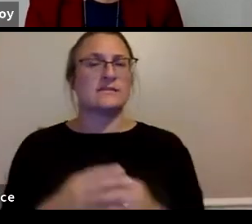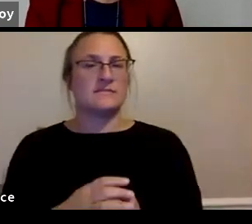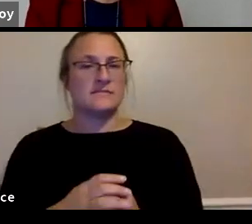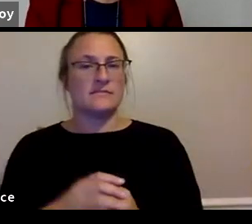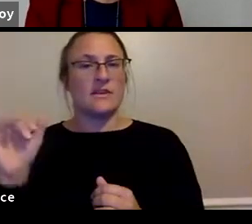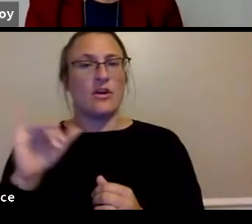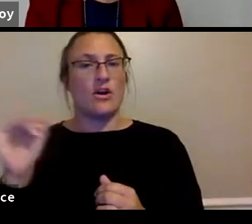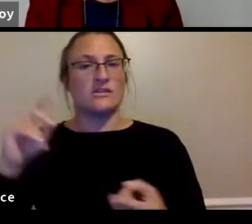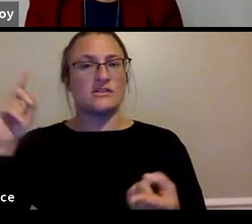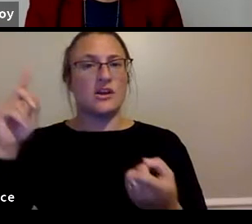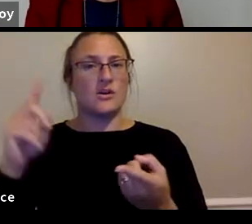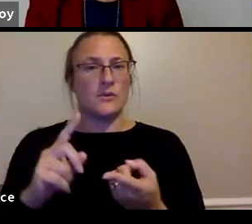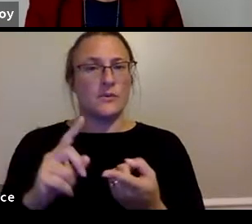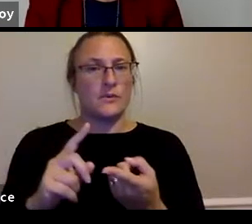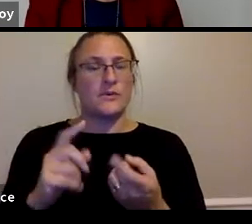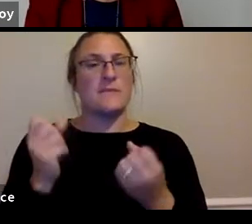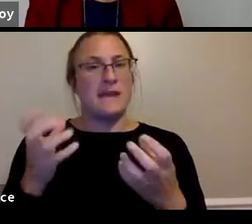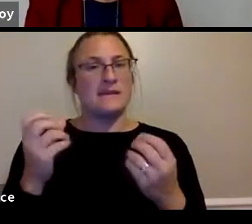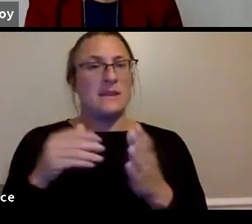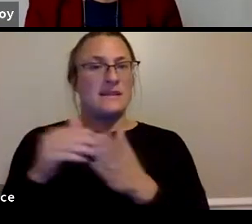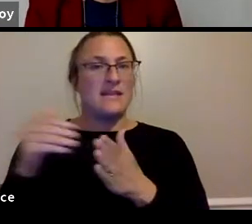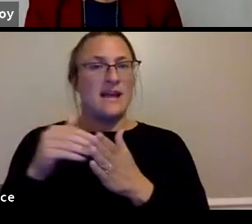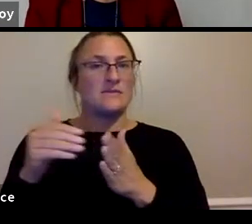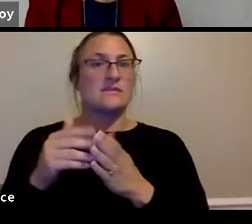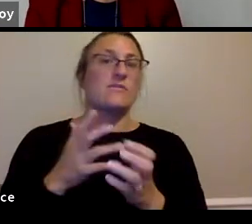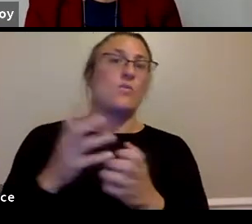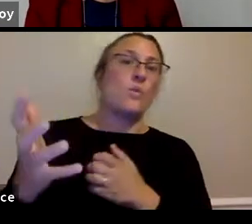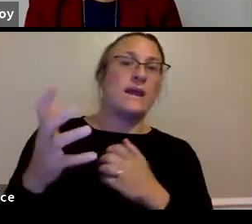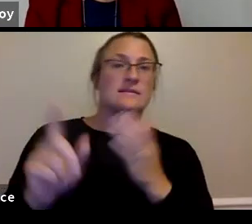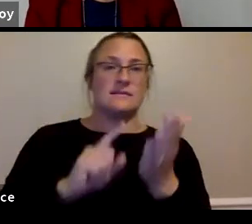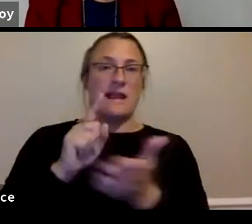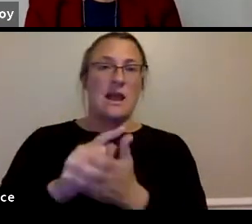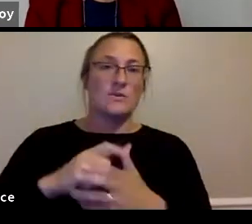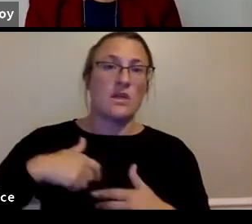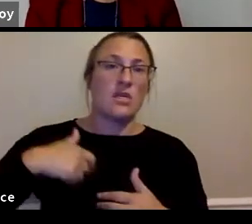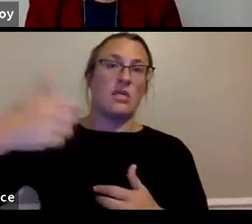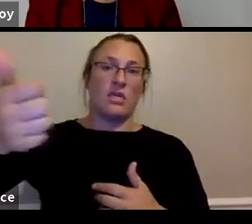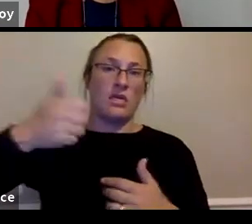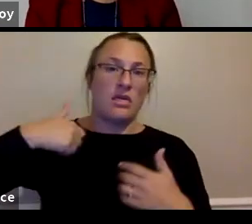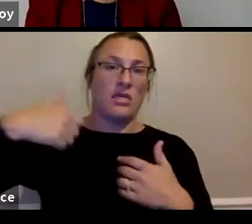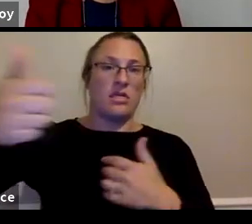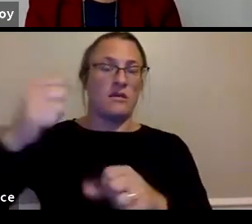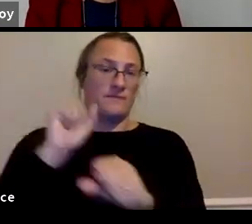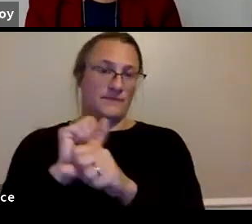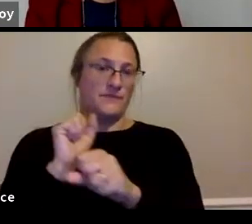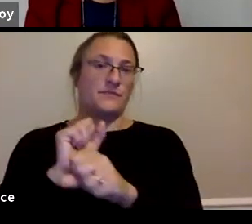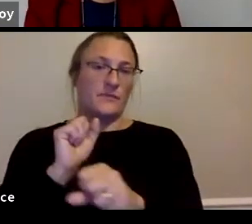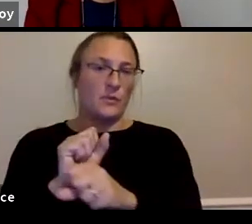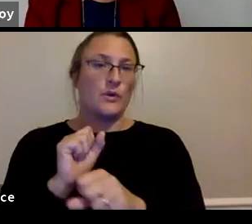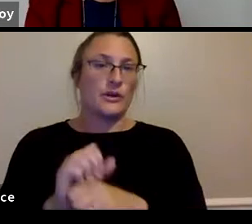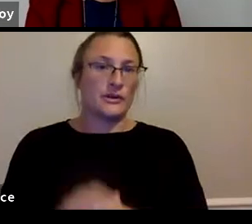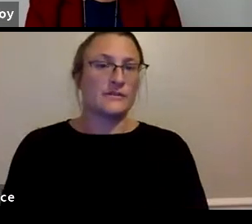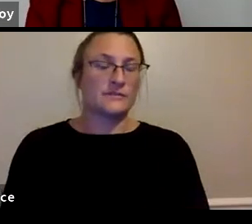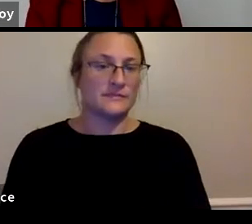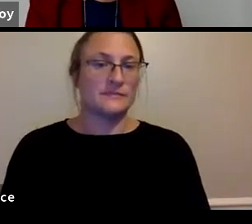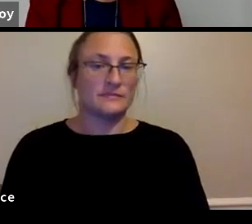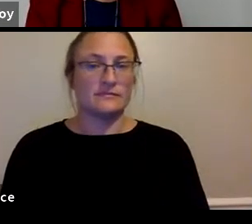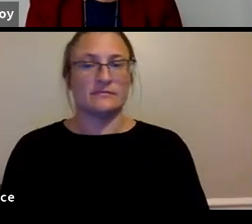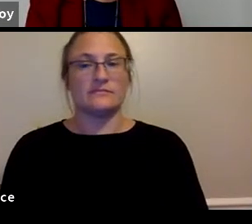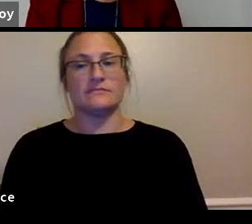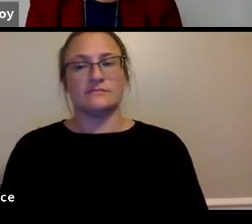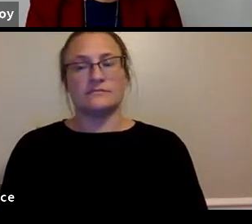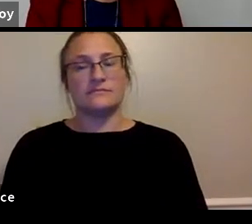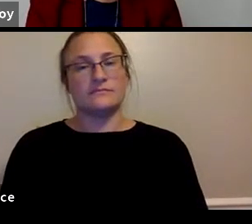eliminate many, many thousands of wasted commuting hours for the over 10,000 employees who report for work at LaGuardia every